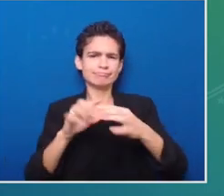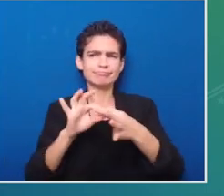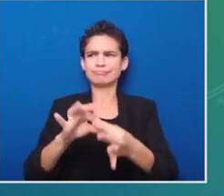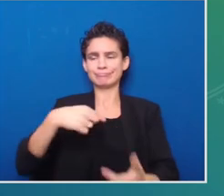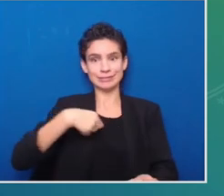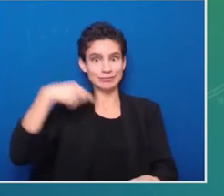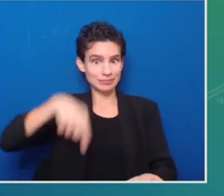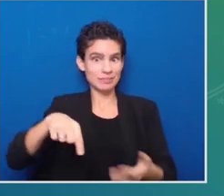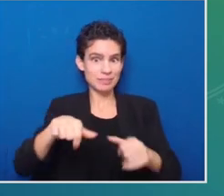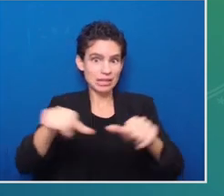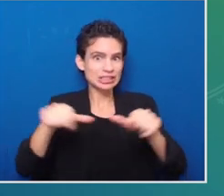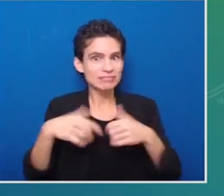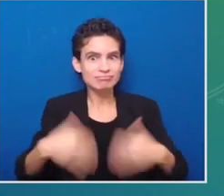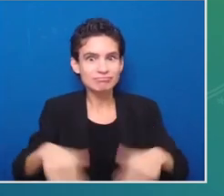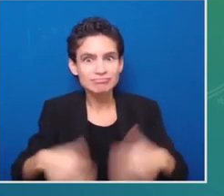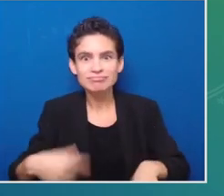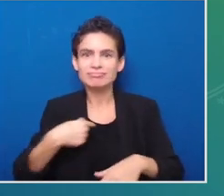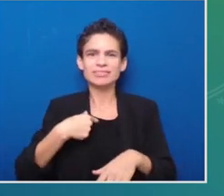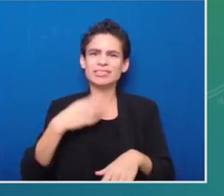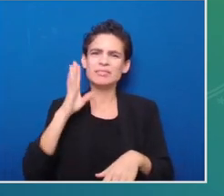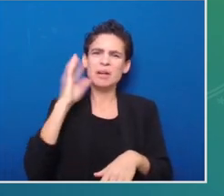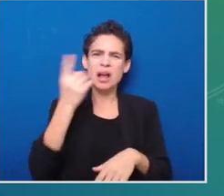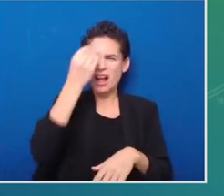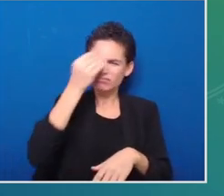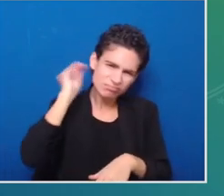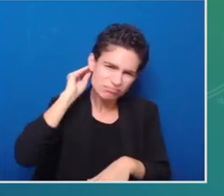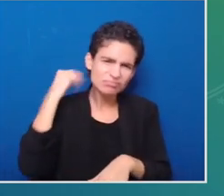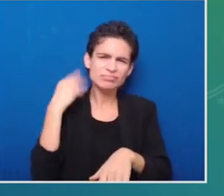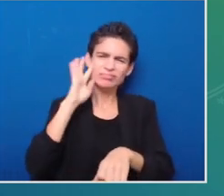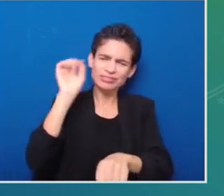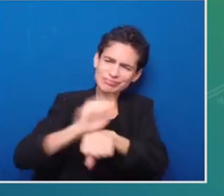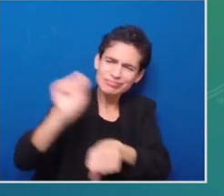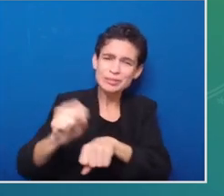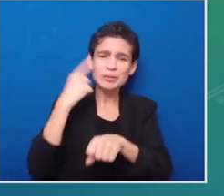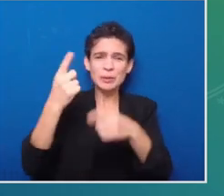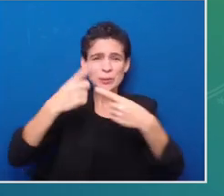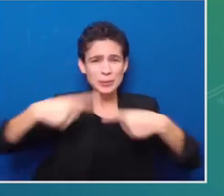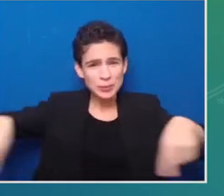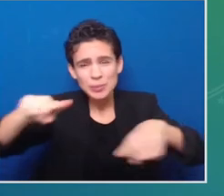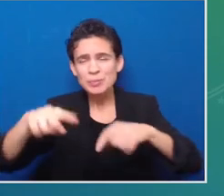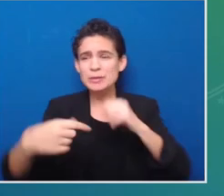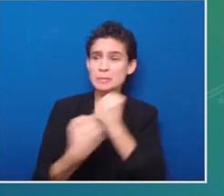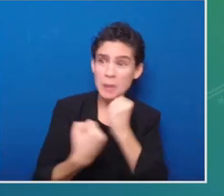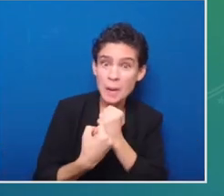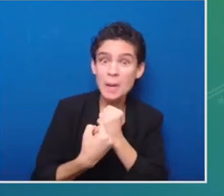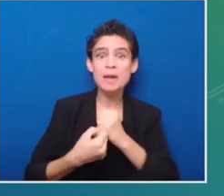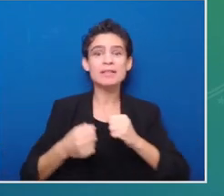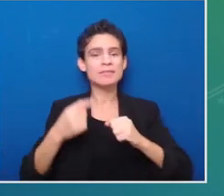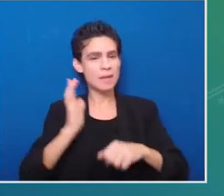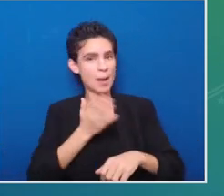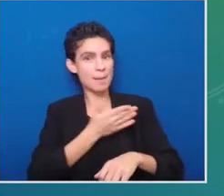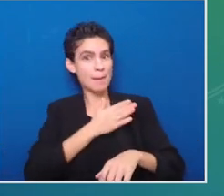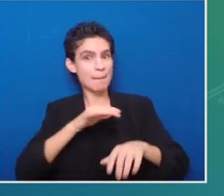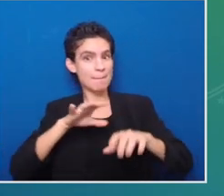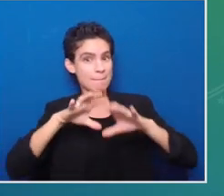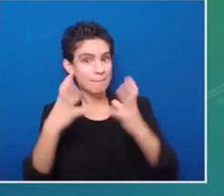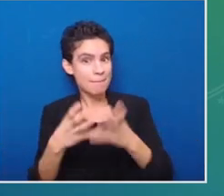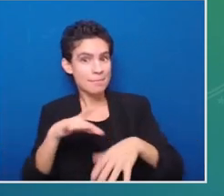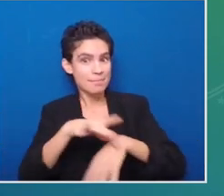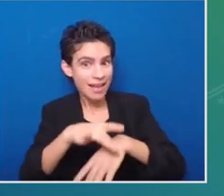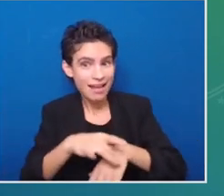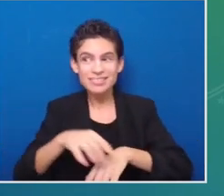position. I'll be fierce for all of us, for our planet and all of our protected land, and I'm honored